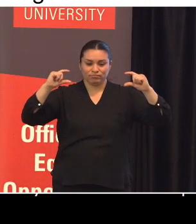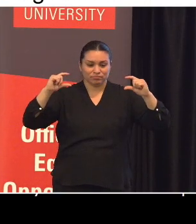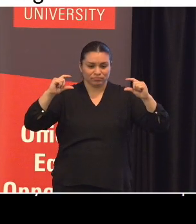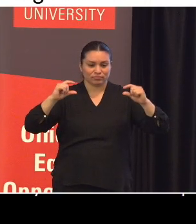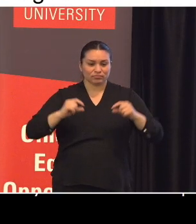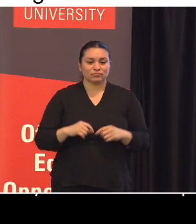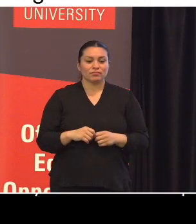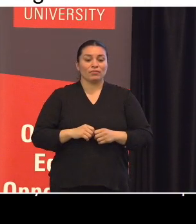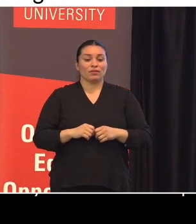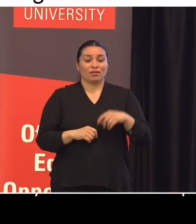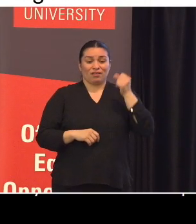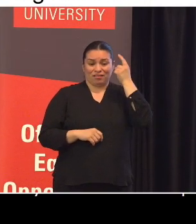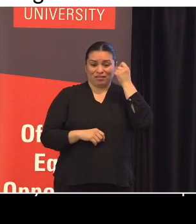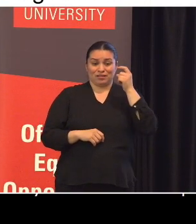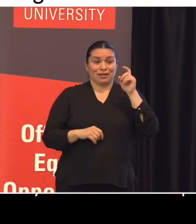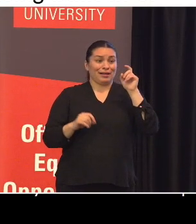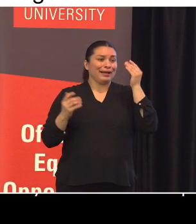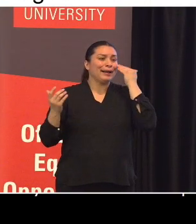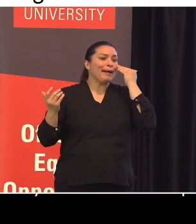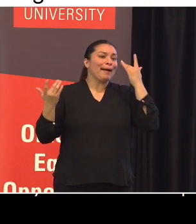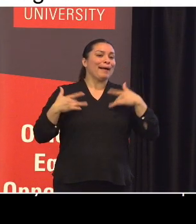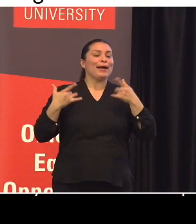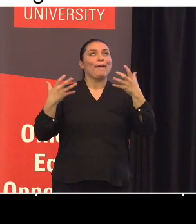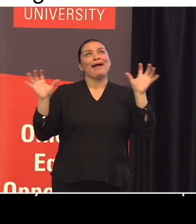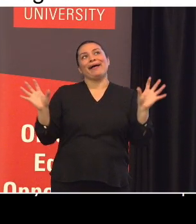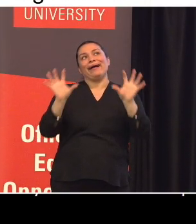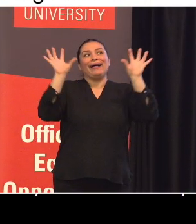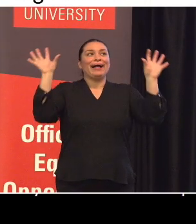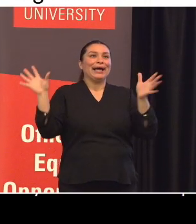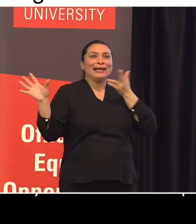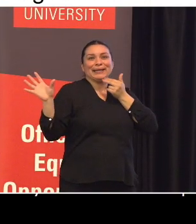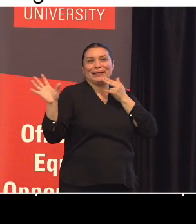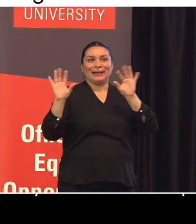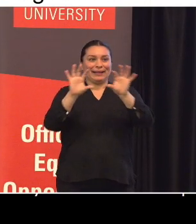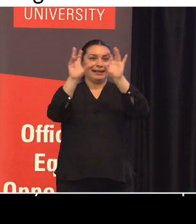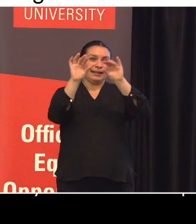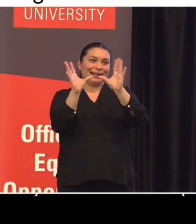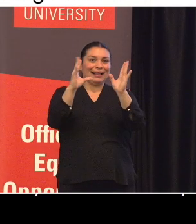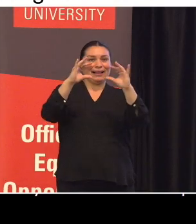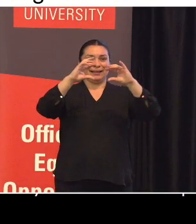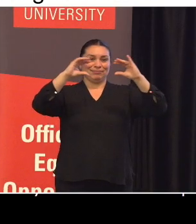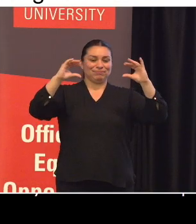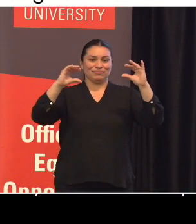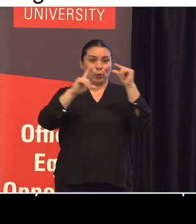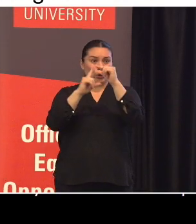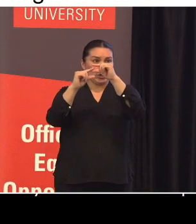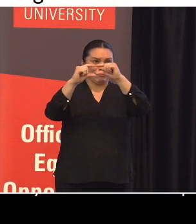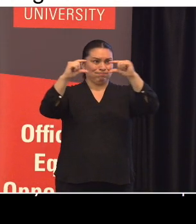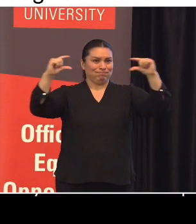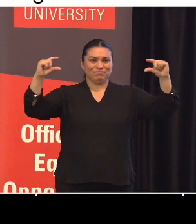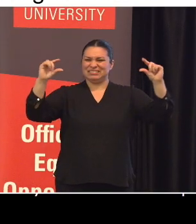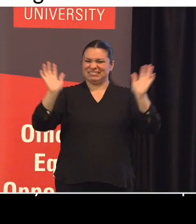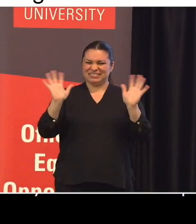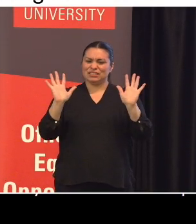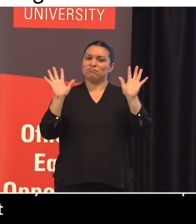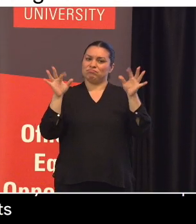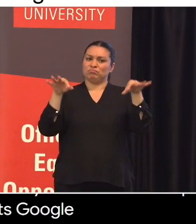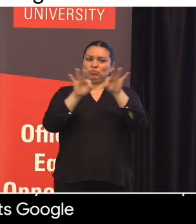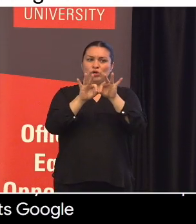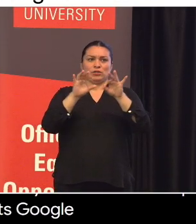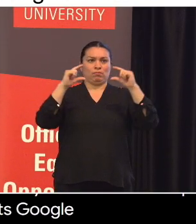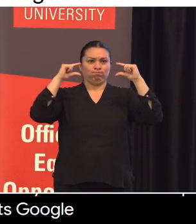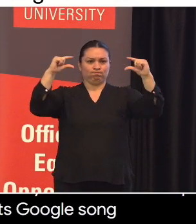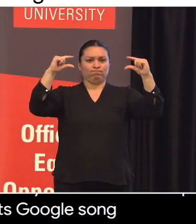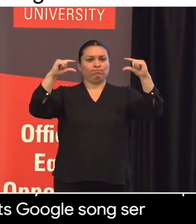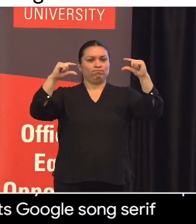know, right? I love him anyway. We want to avoid that. We want to use sans serif fonts. Google